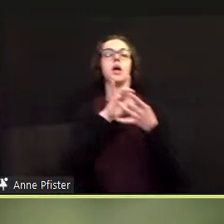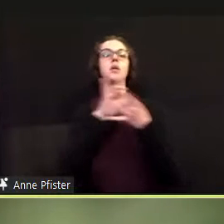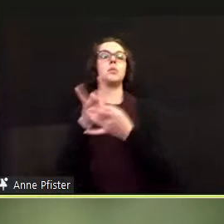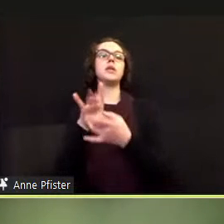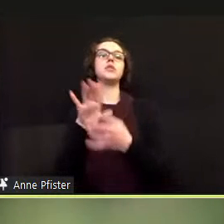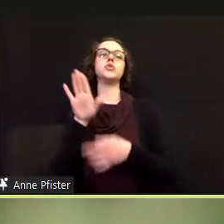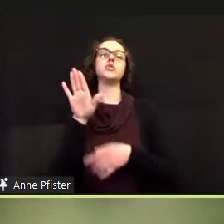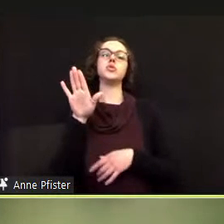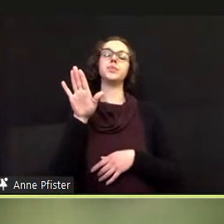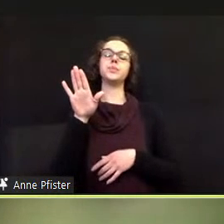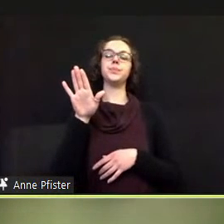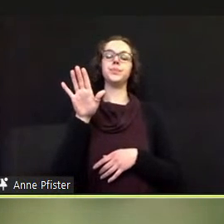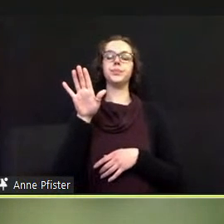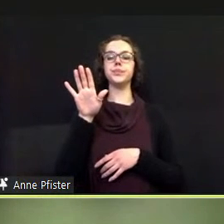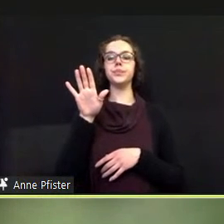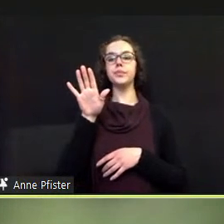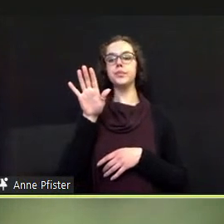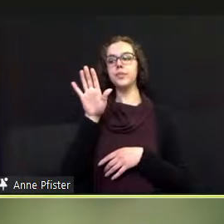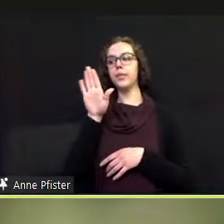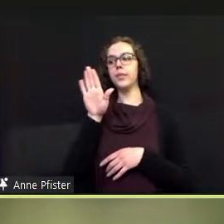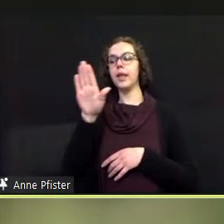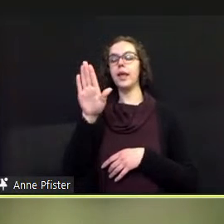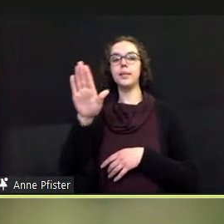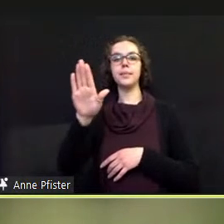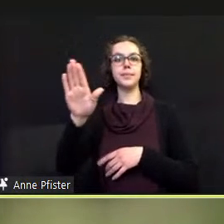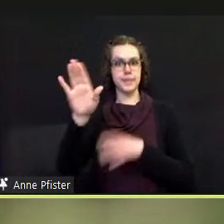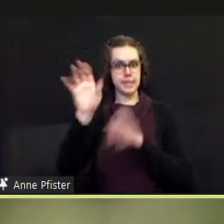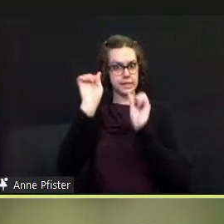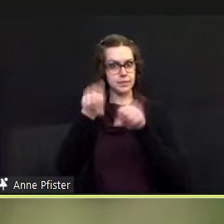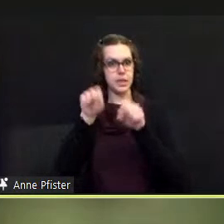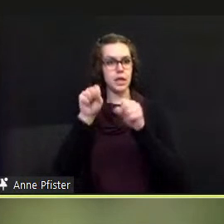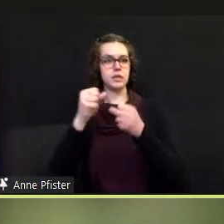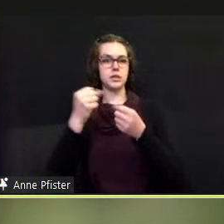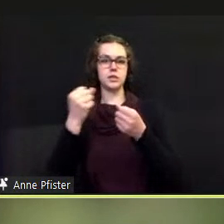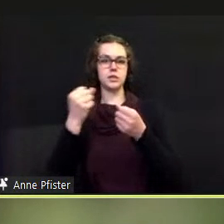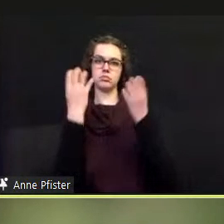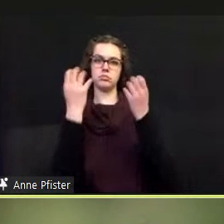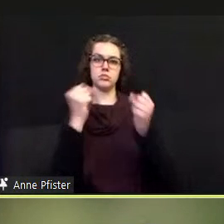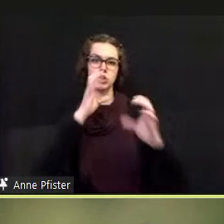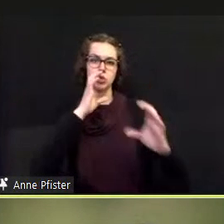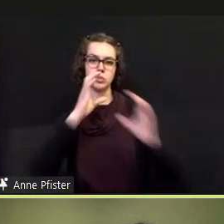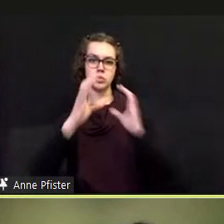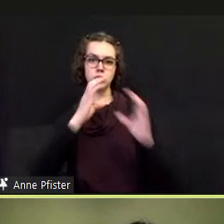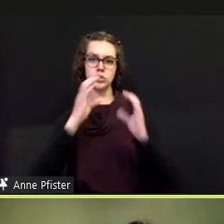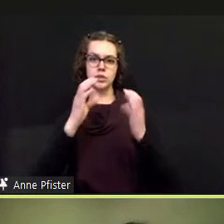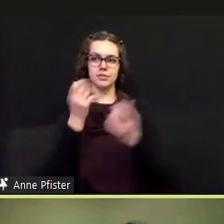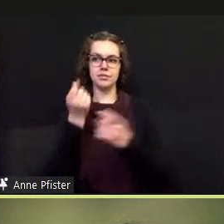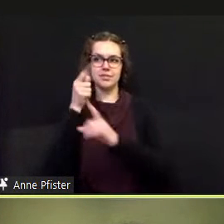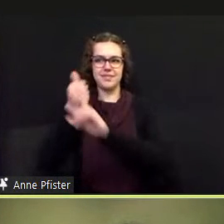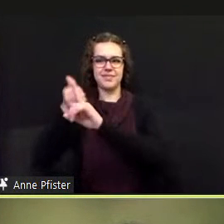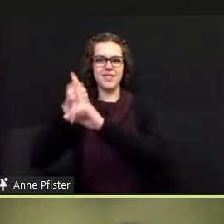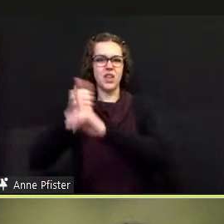the using his voice in this context when he was not an oral person.